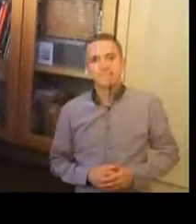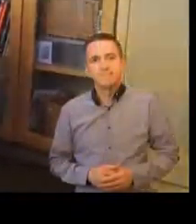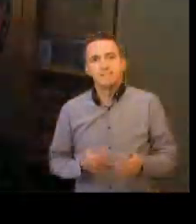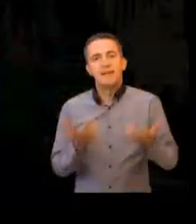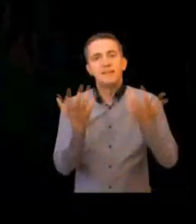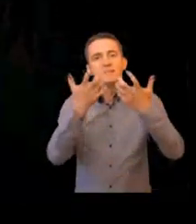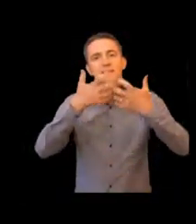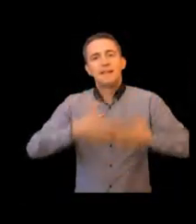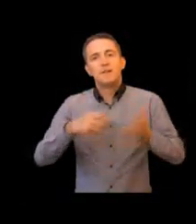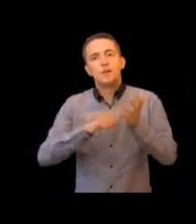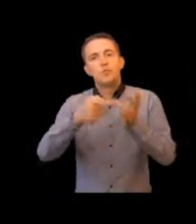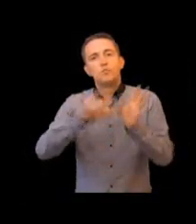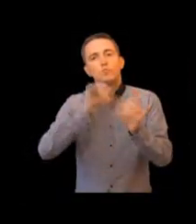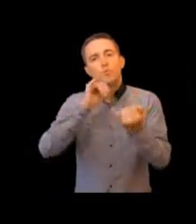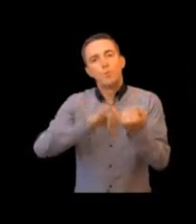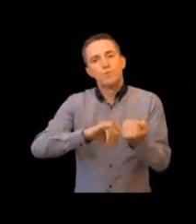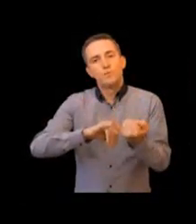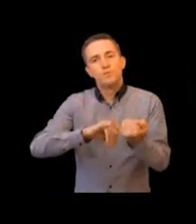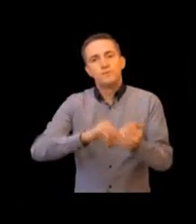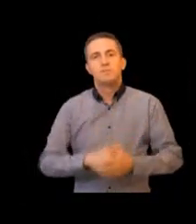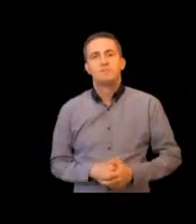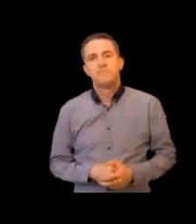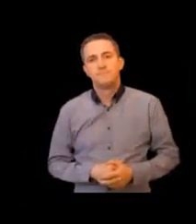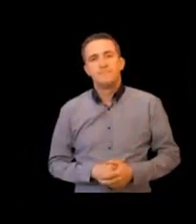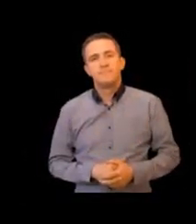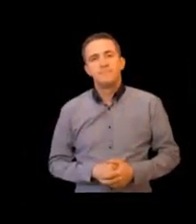on. Do you want to put his hat on?